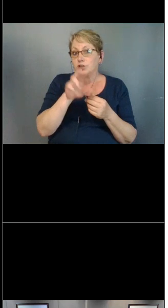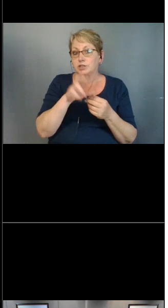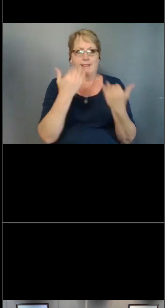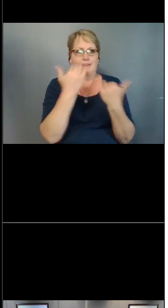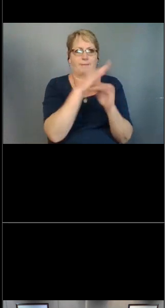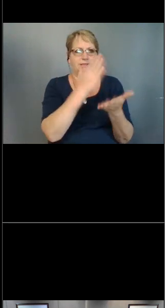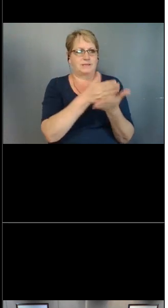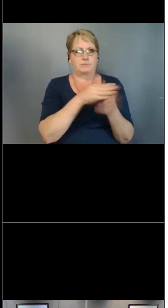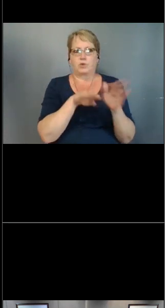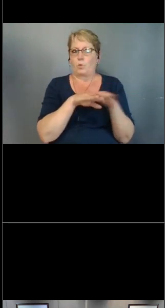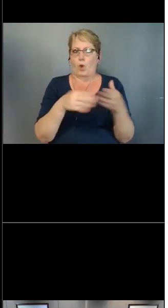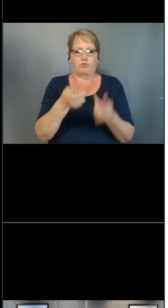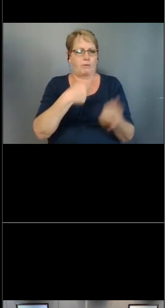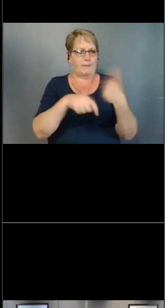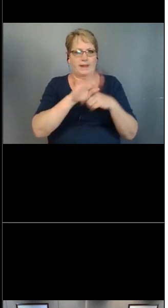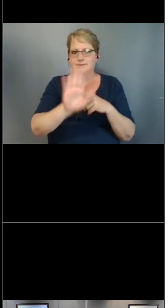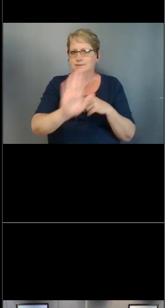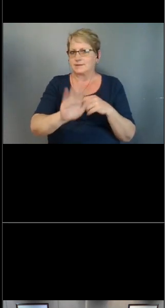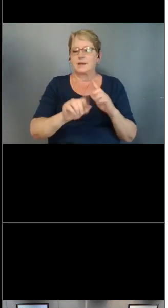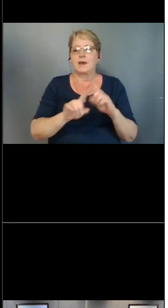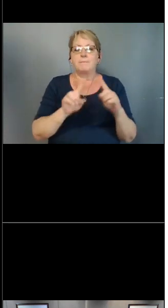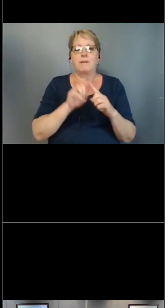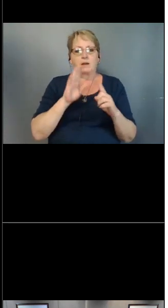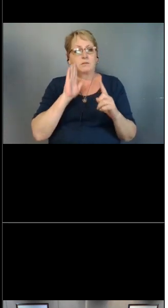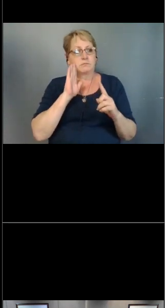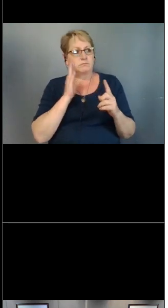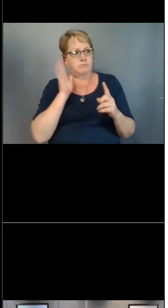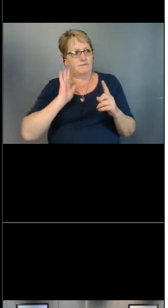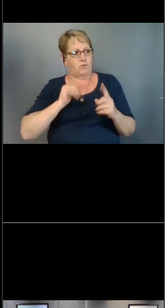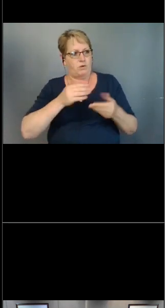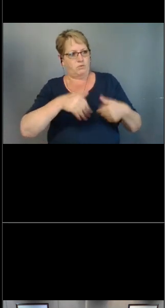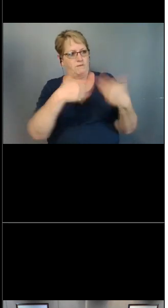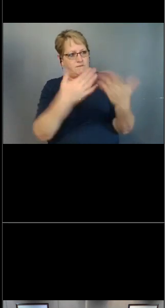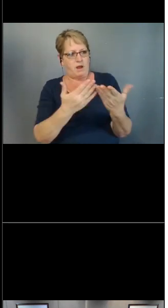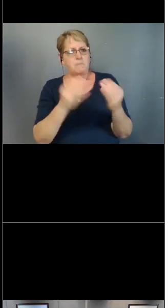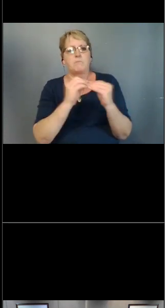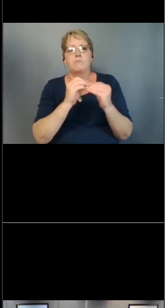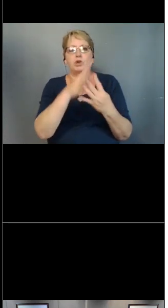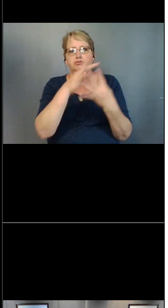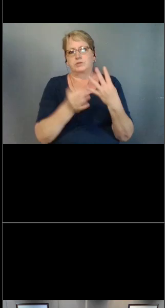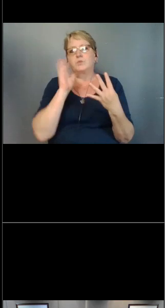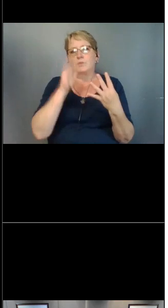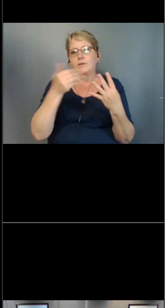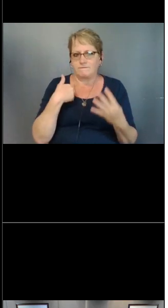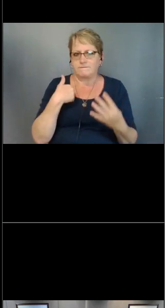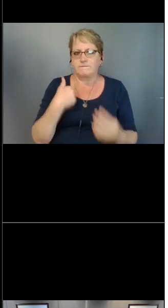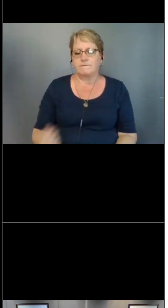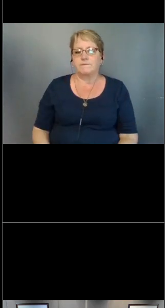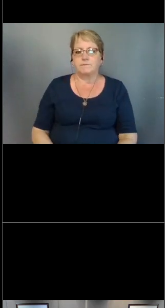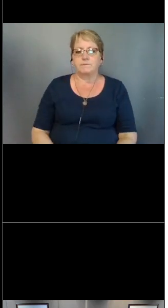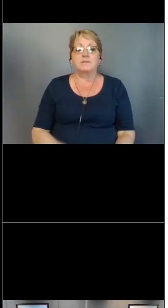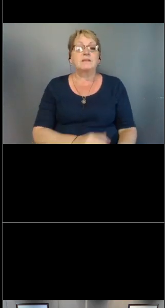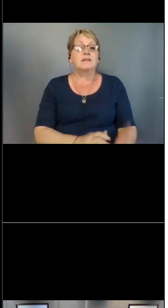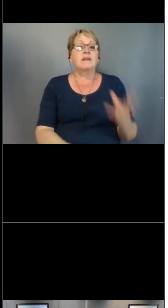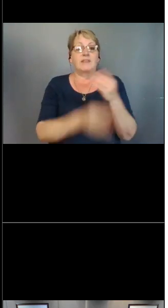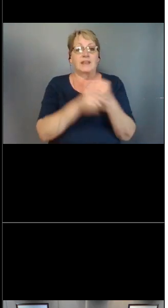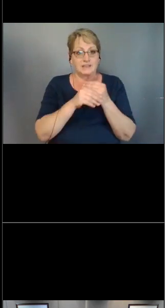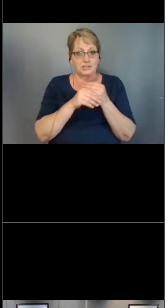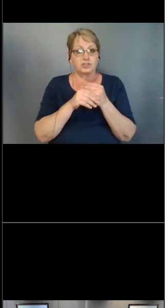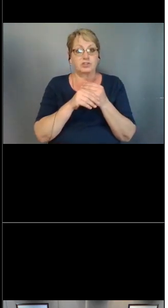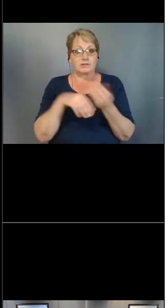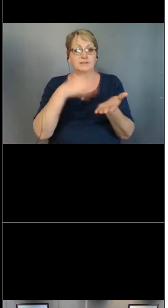not replace local trips, but will be provided as an option, creating greater choices for our riders. The addition of limited stop service